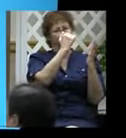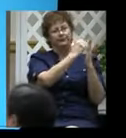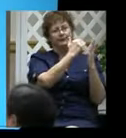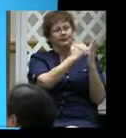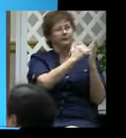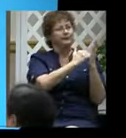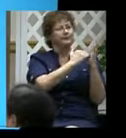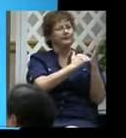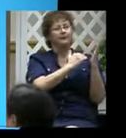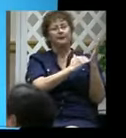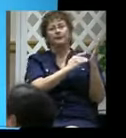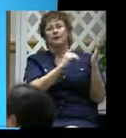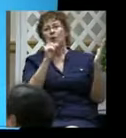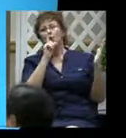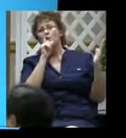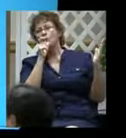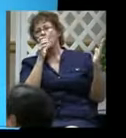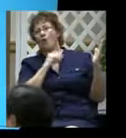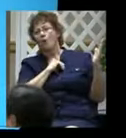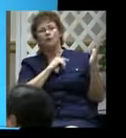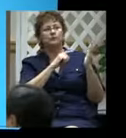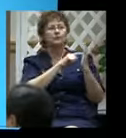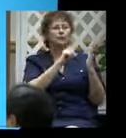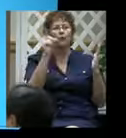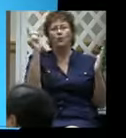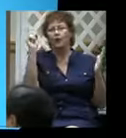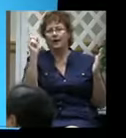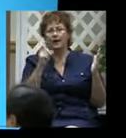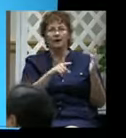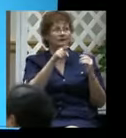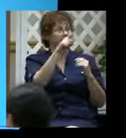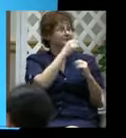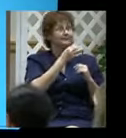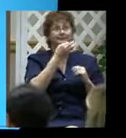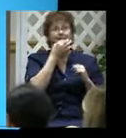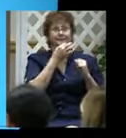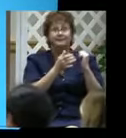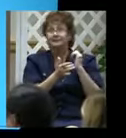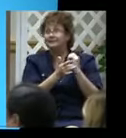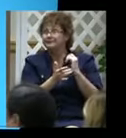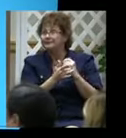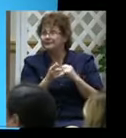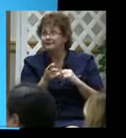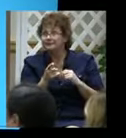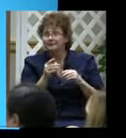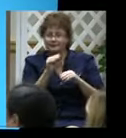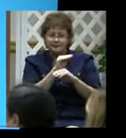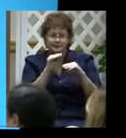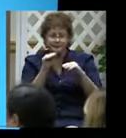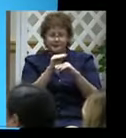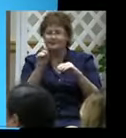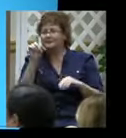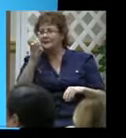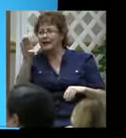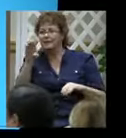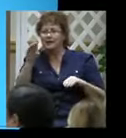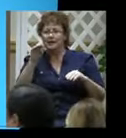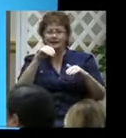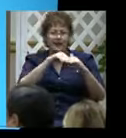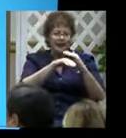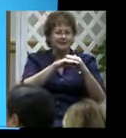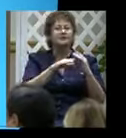are stored and who owns them. For those of you that are more driven by technology and can mingle with databases and access and that type of